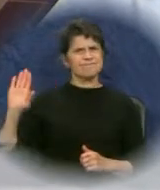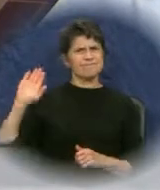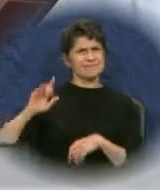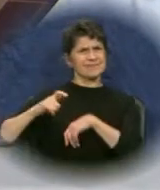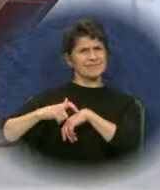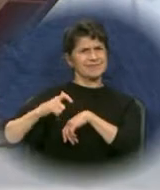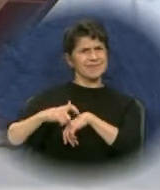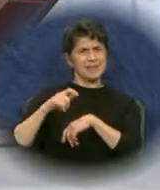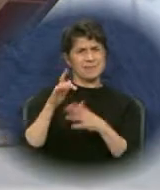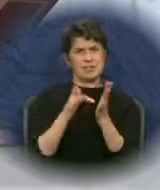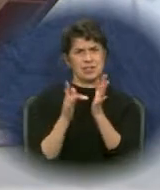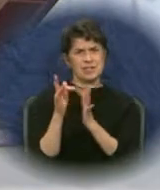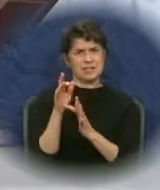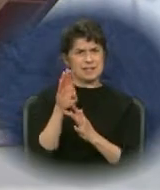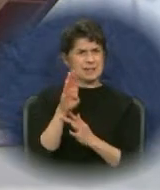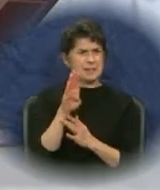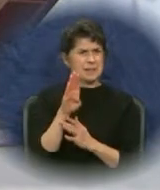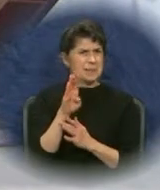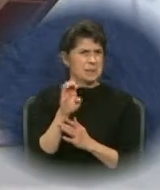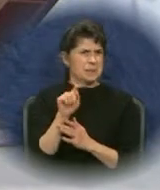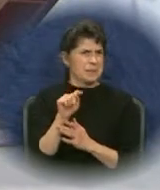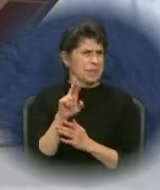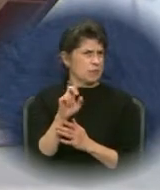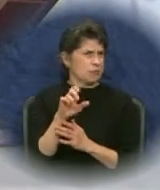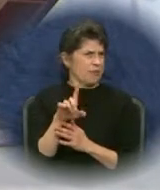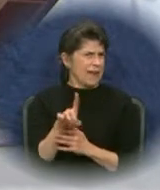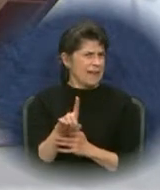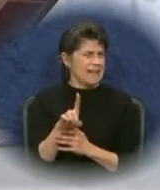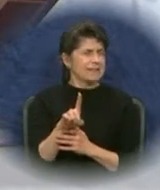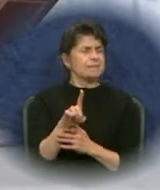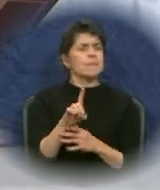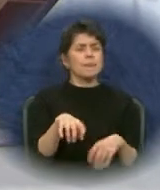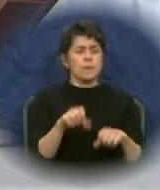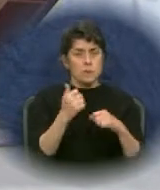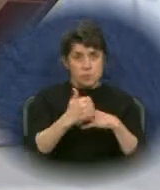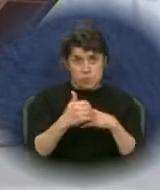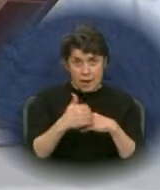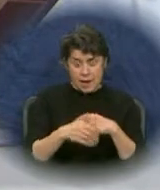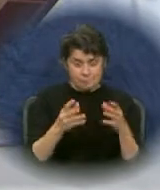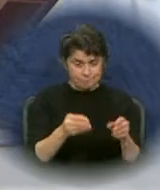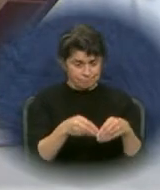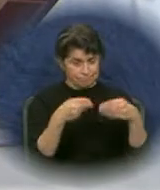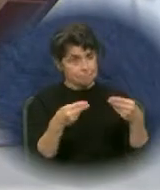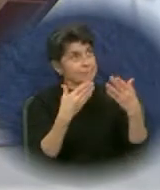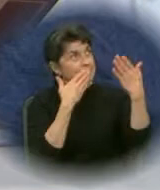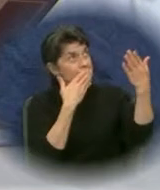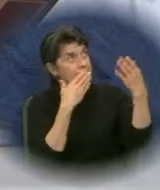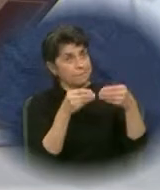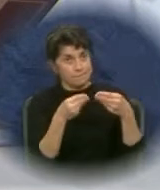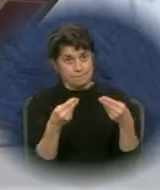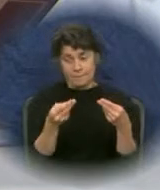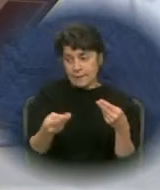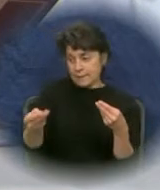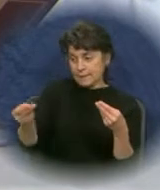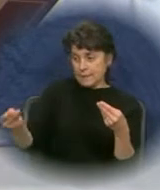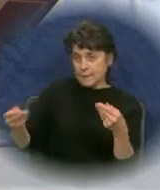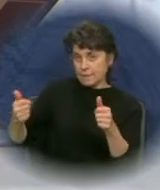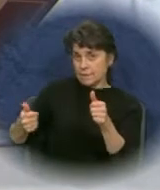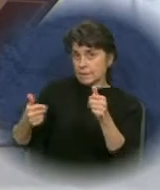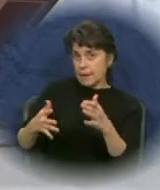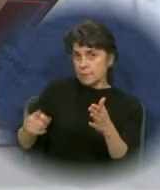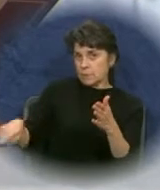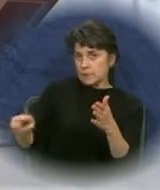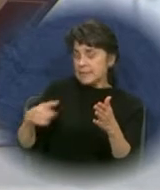betrayed and entered willingly into his passion, he took bread and, giving thanks, broke it and gave it to his disciples, saying, "Take